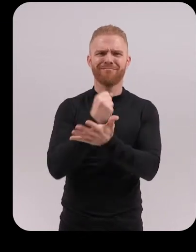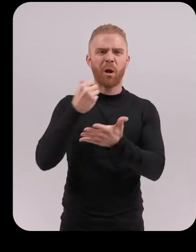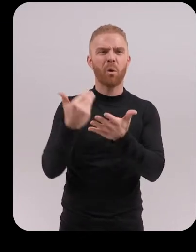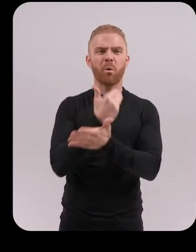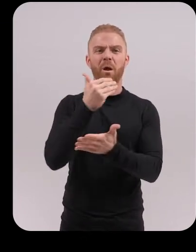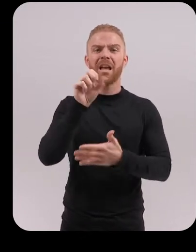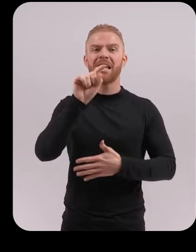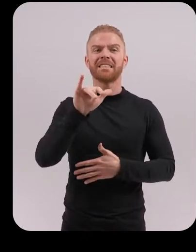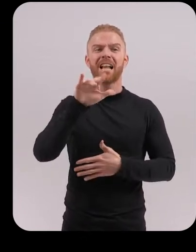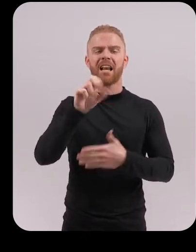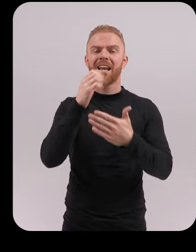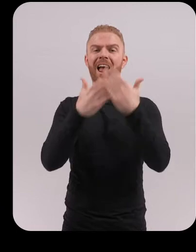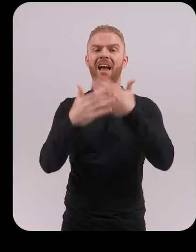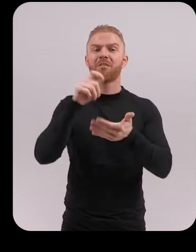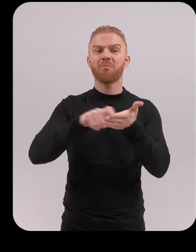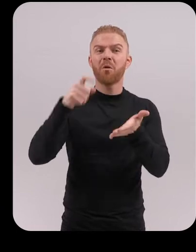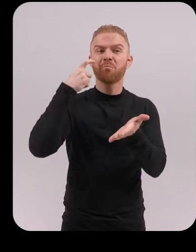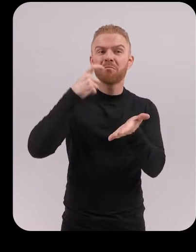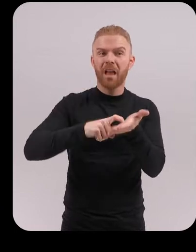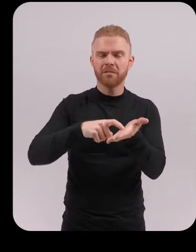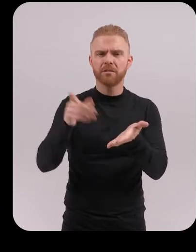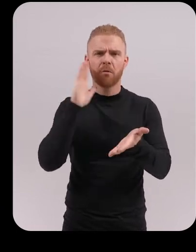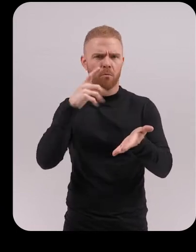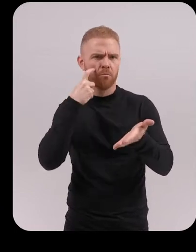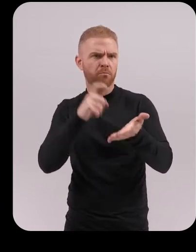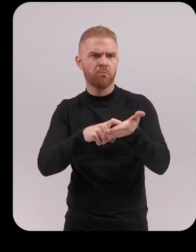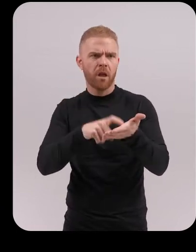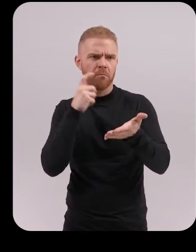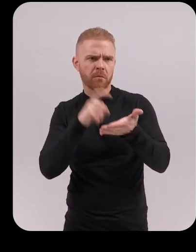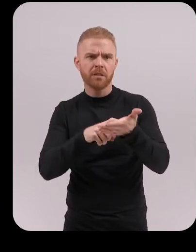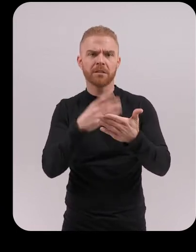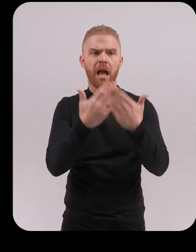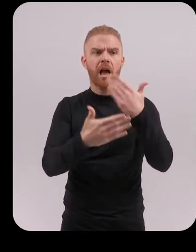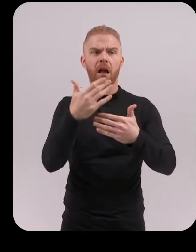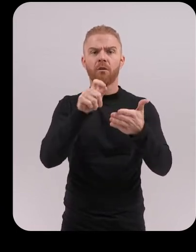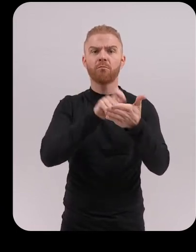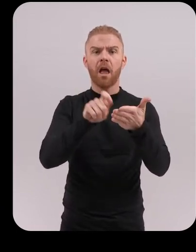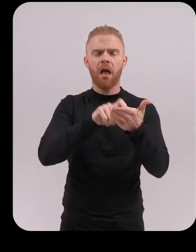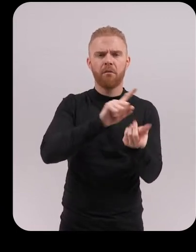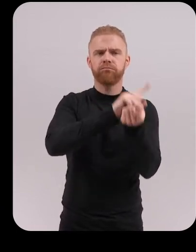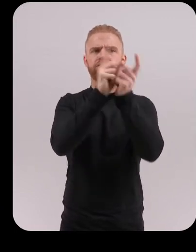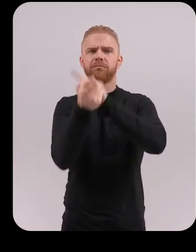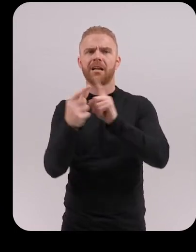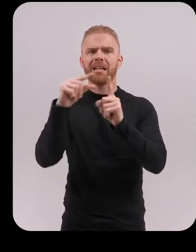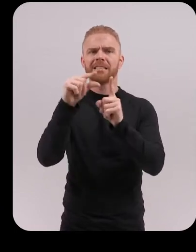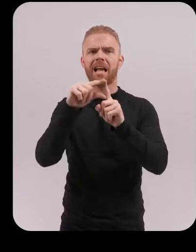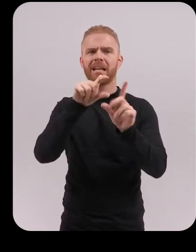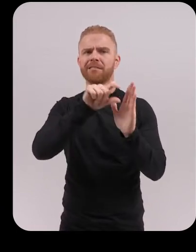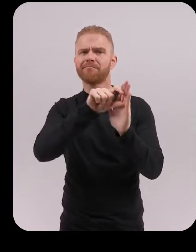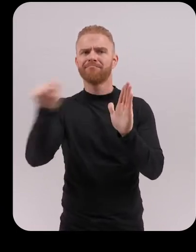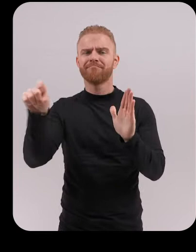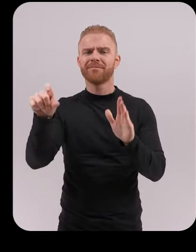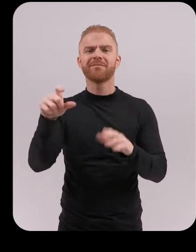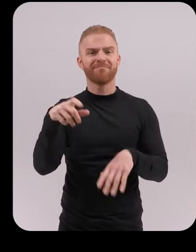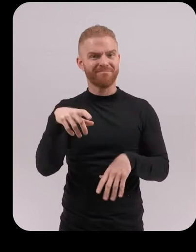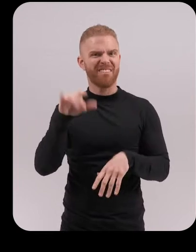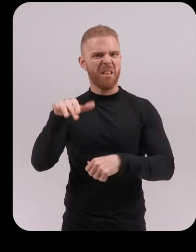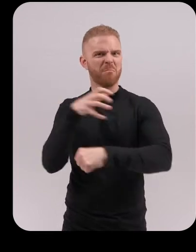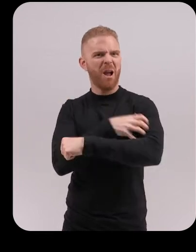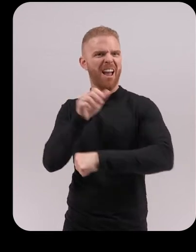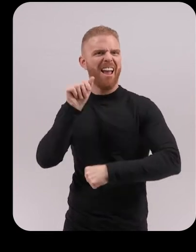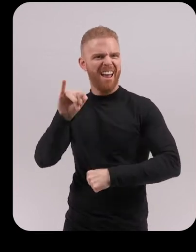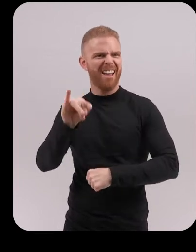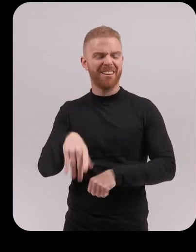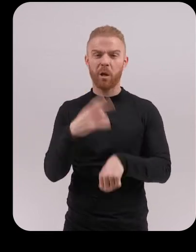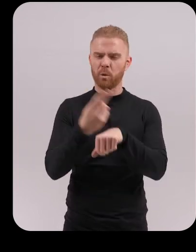stylus handwriting recognition, which, using the power of AI, transforms handwriting into text when using